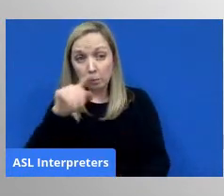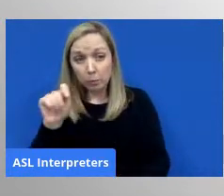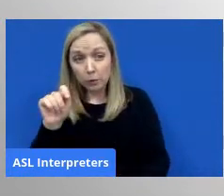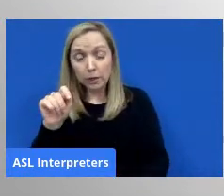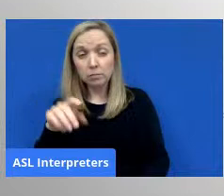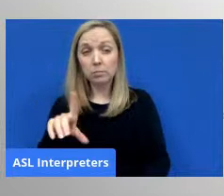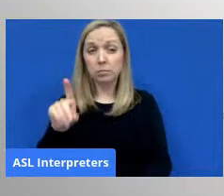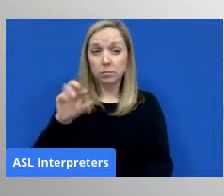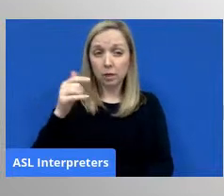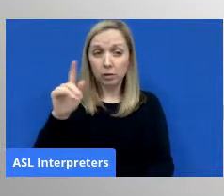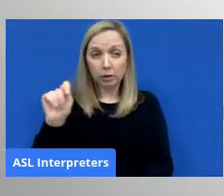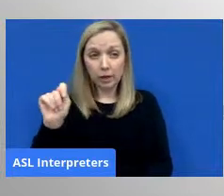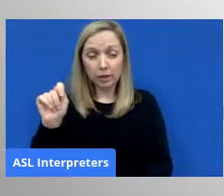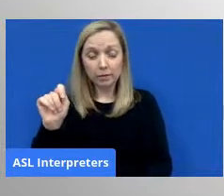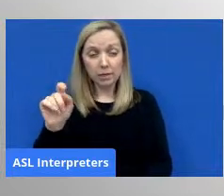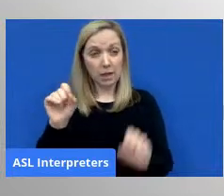temporary